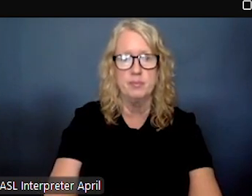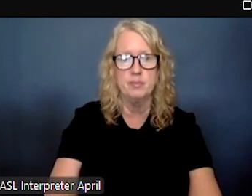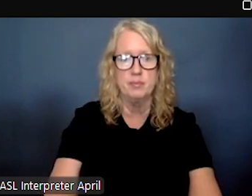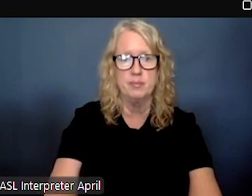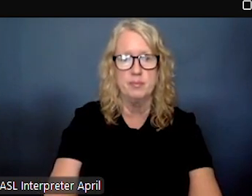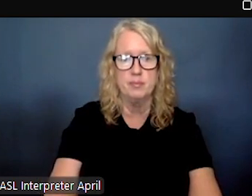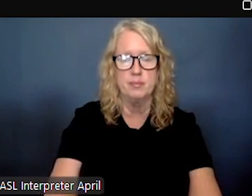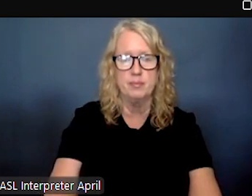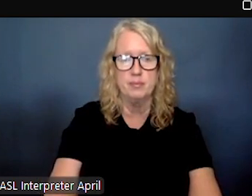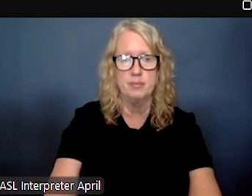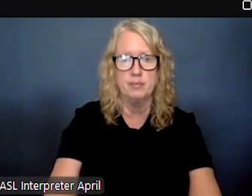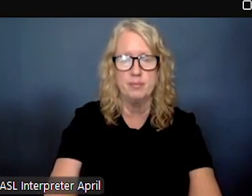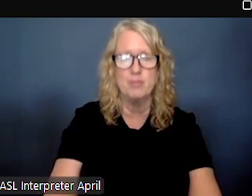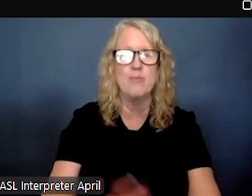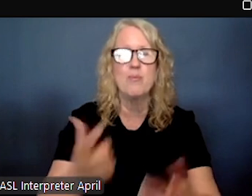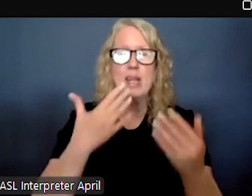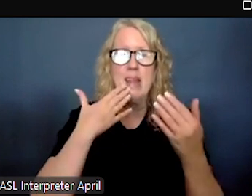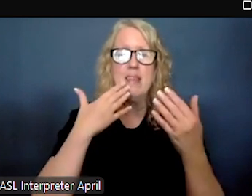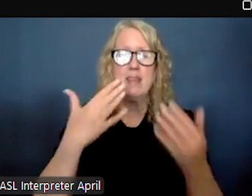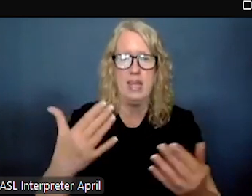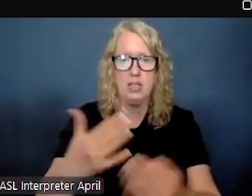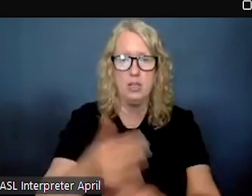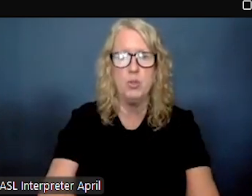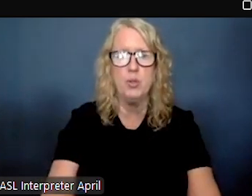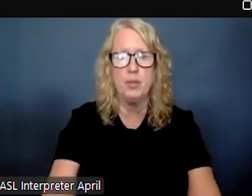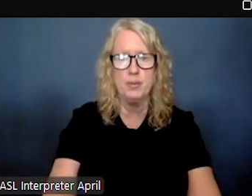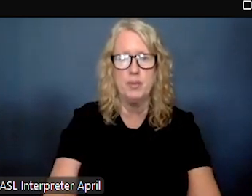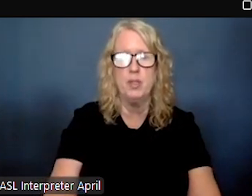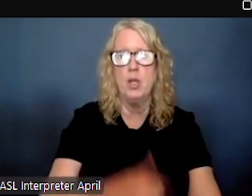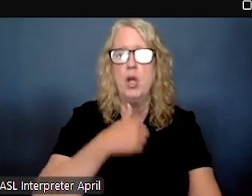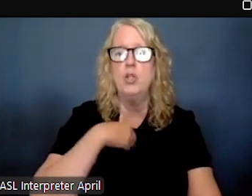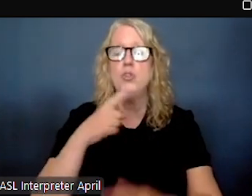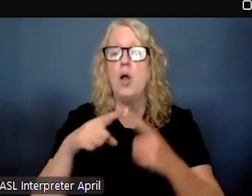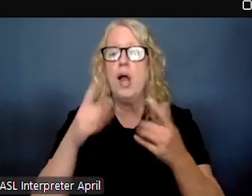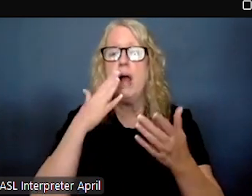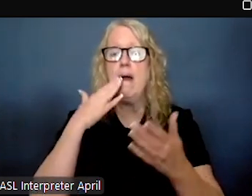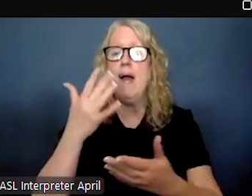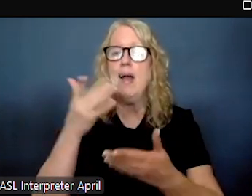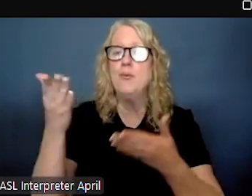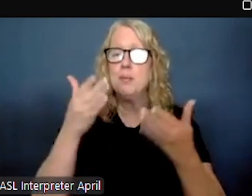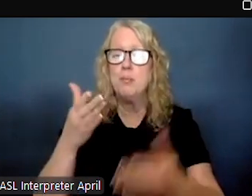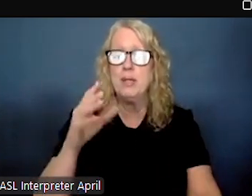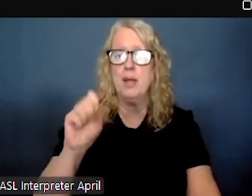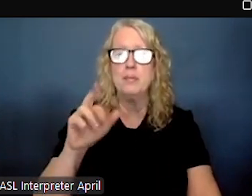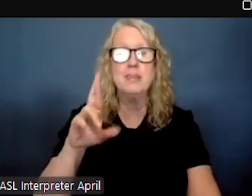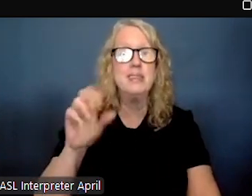Priorities. Thank you. And I want to bring up Sarah Corcoran,